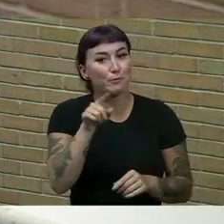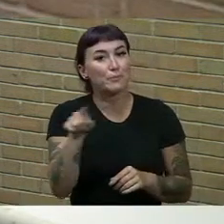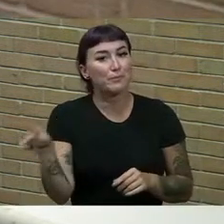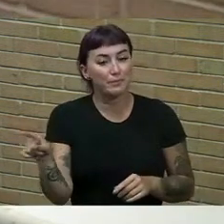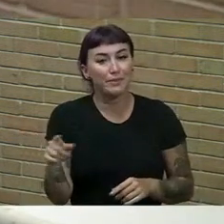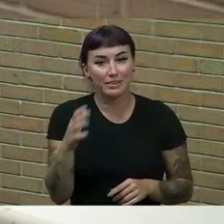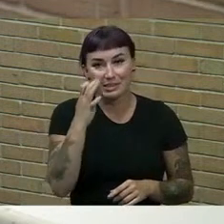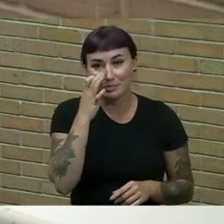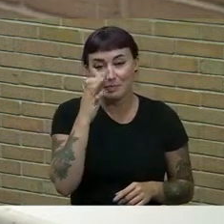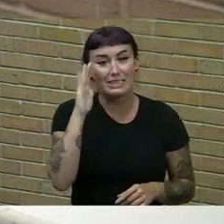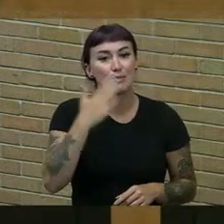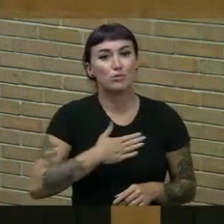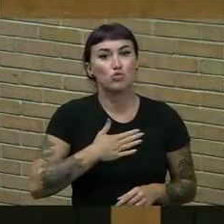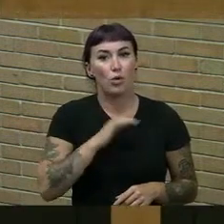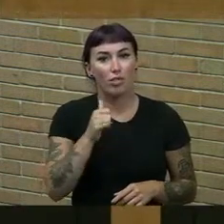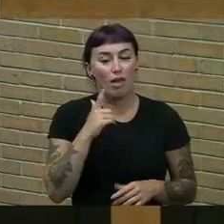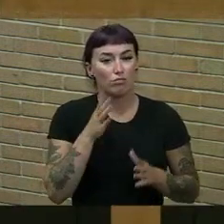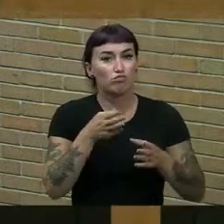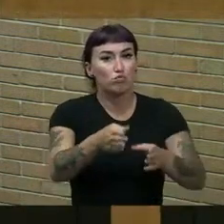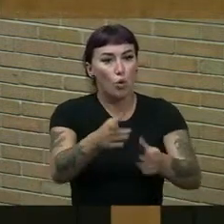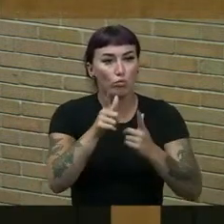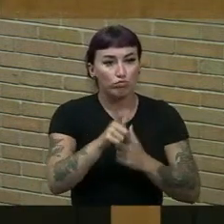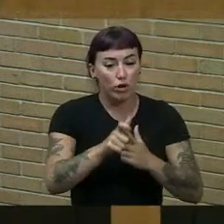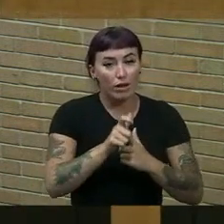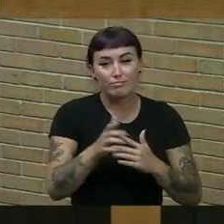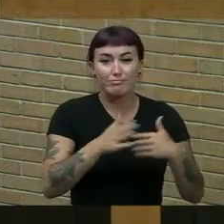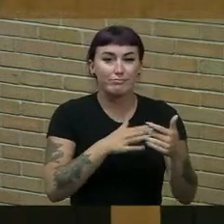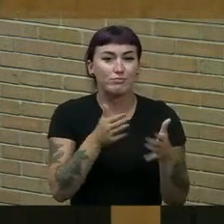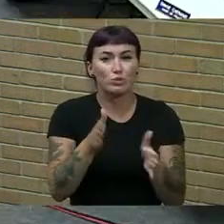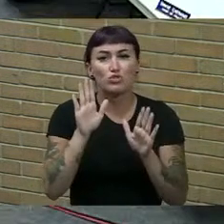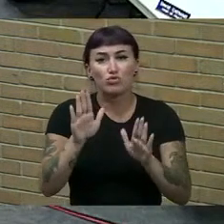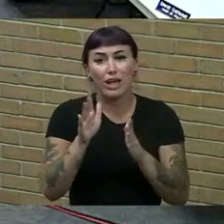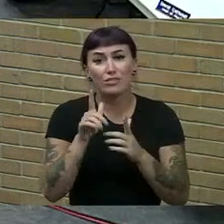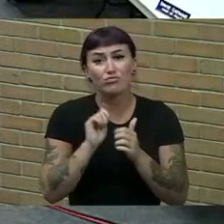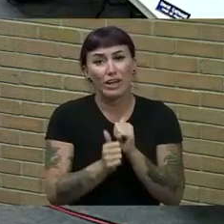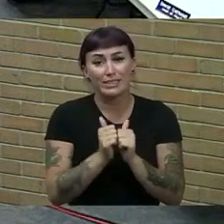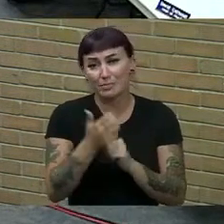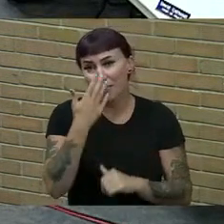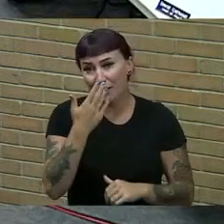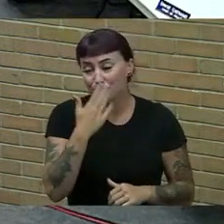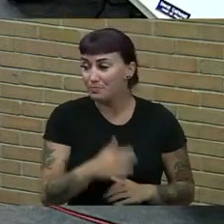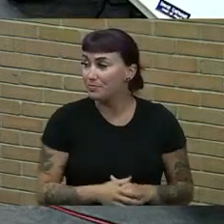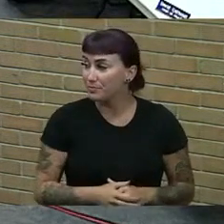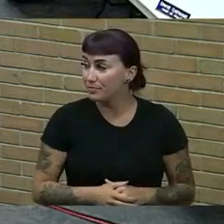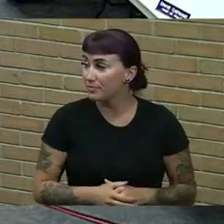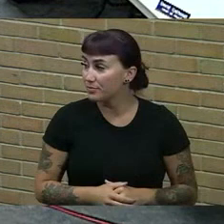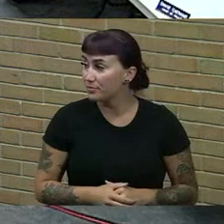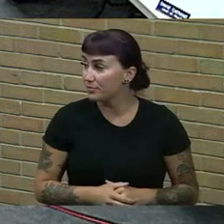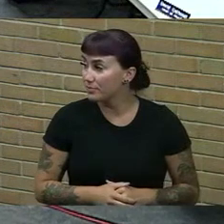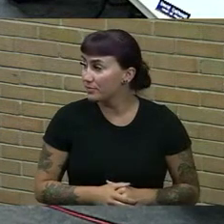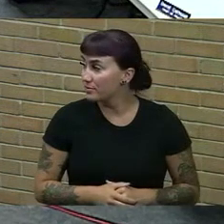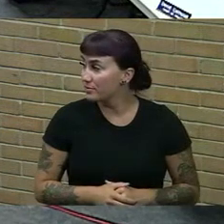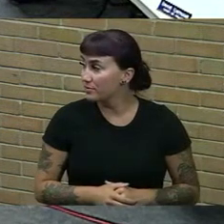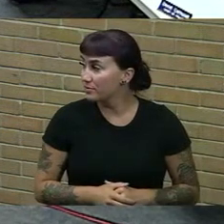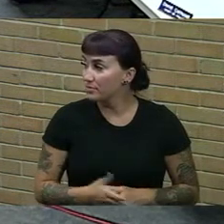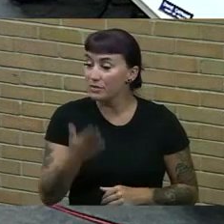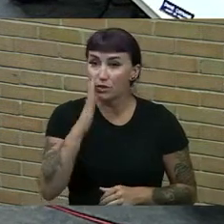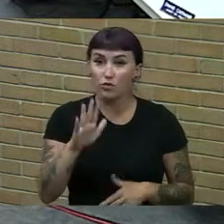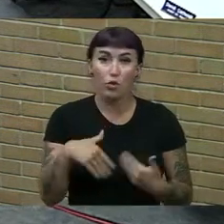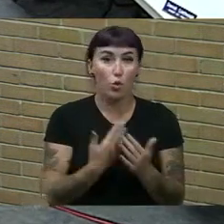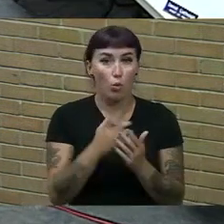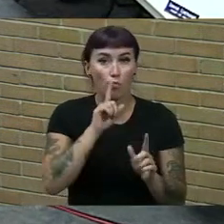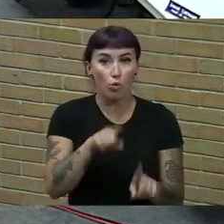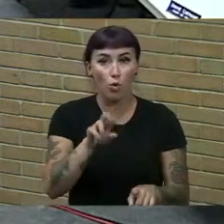but seem to enjoy that. But either way, it's a great race. Yeah, but absolutely. Thanks. Okay. Yeah. And thanks for the whole